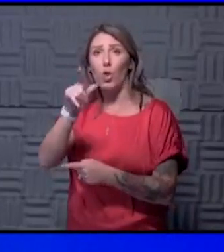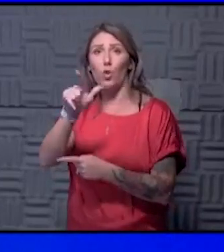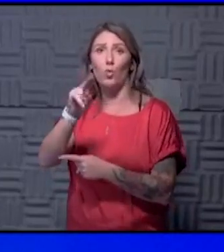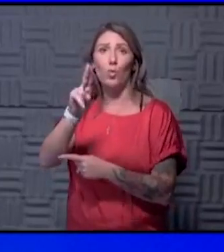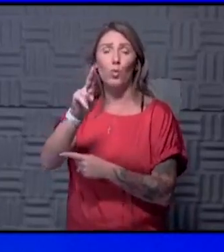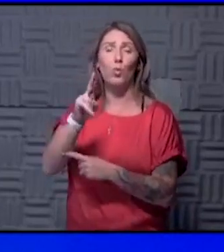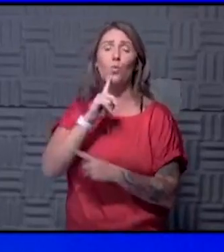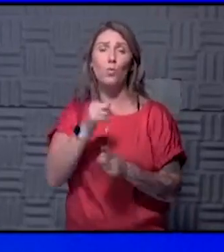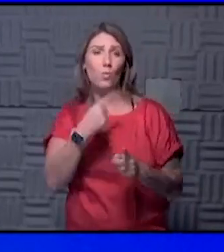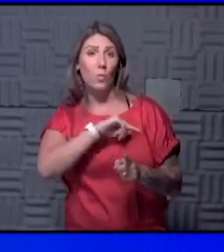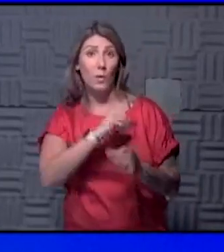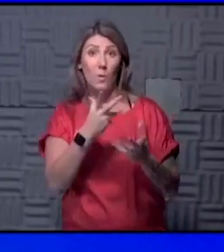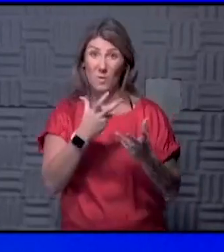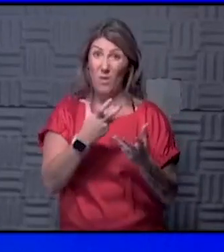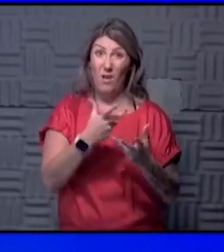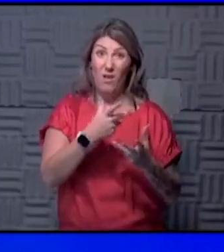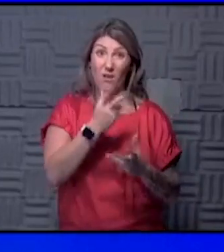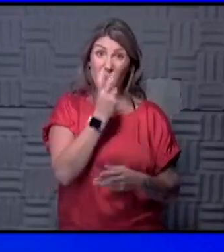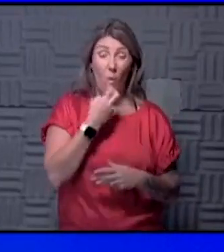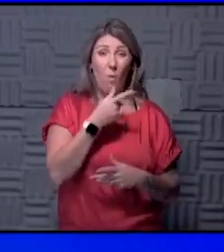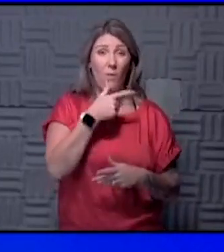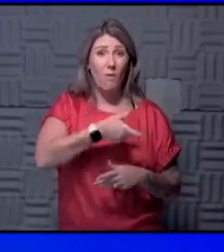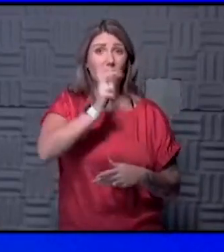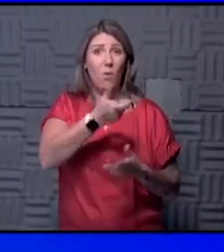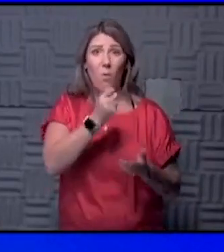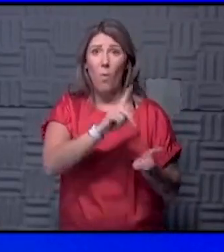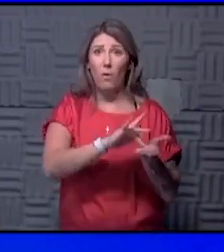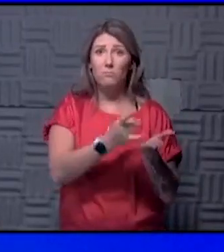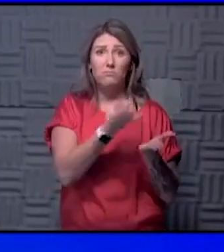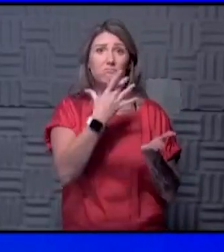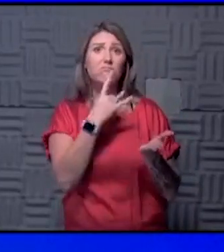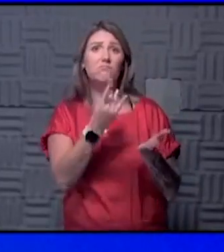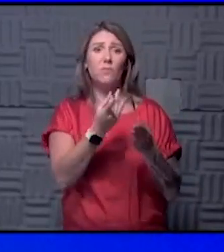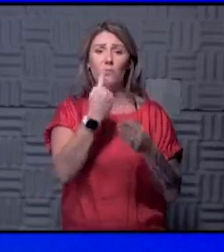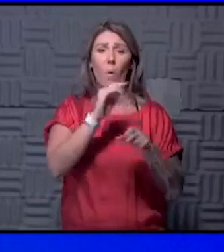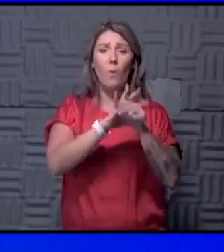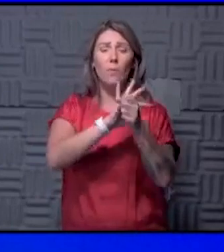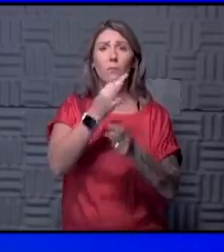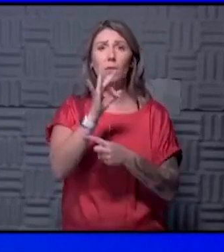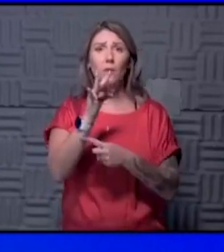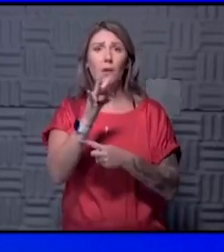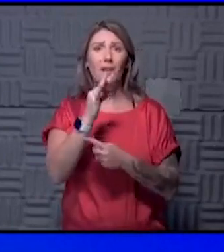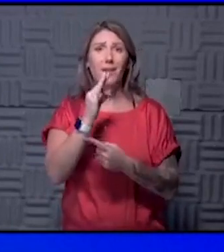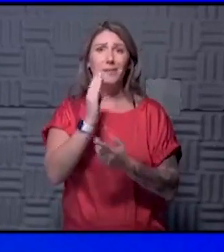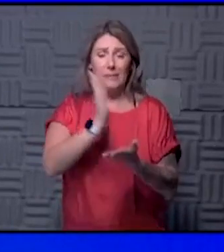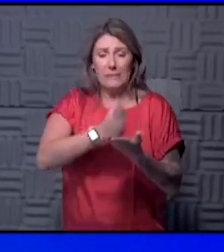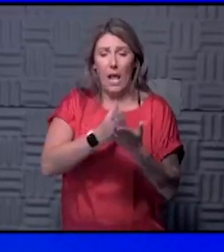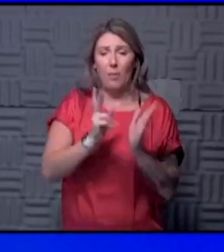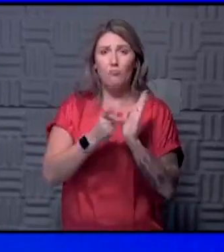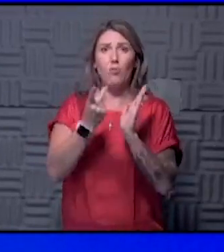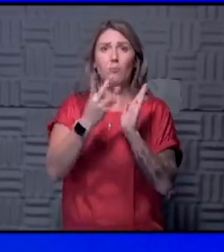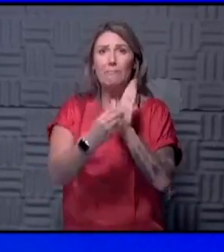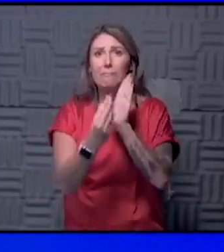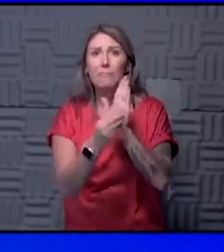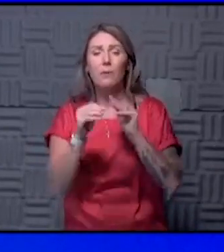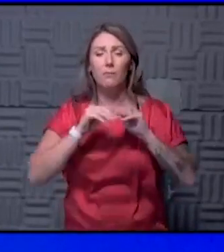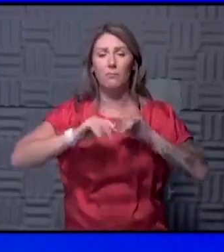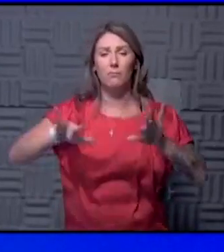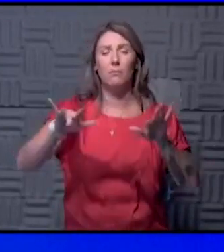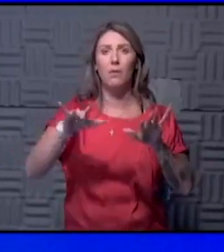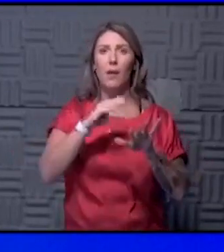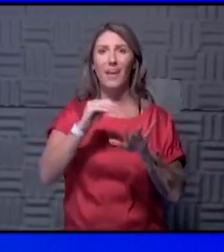to really help to stop the virus replicating as soon as possible. And then, just as you said,